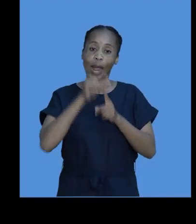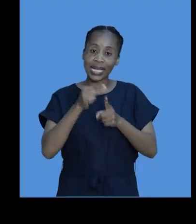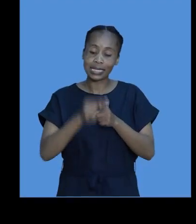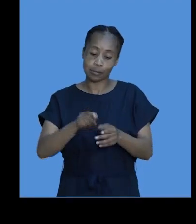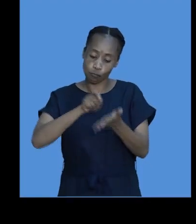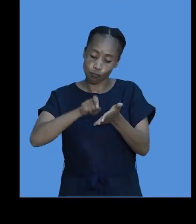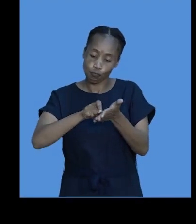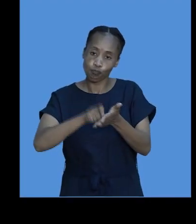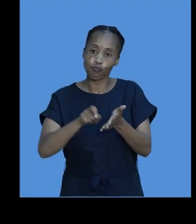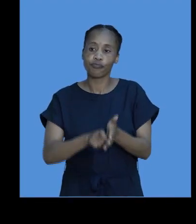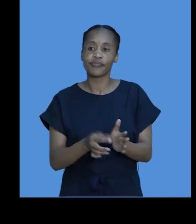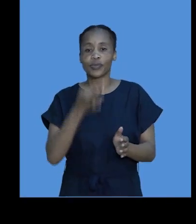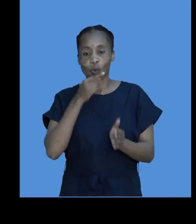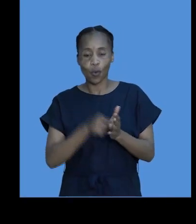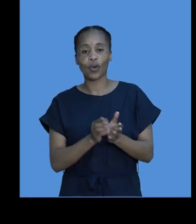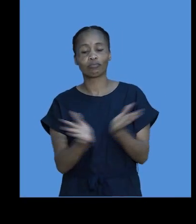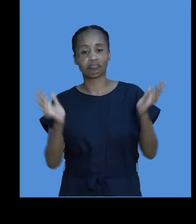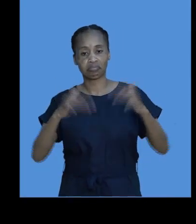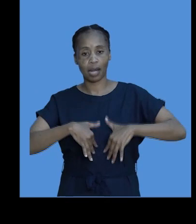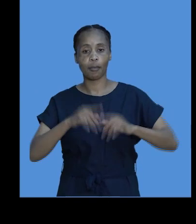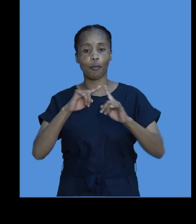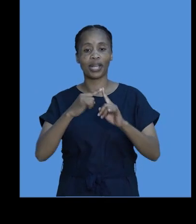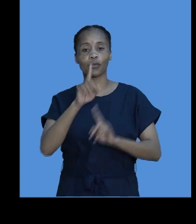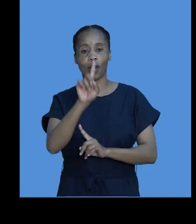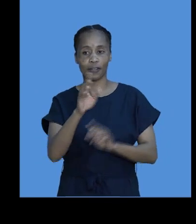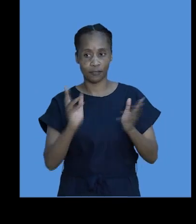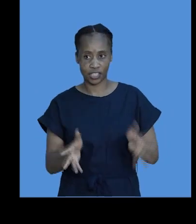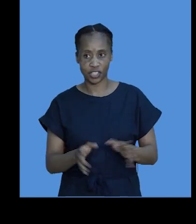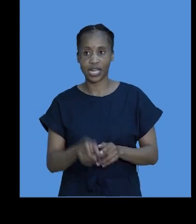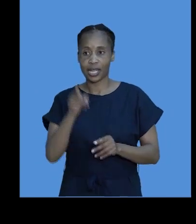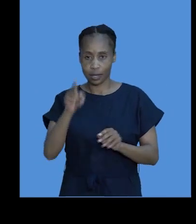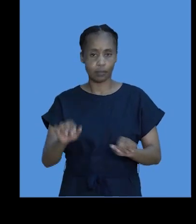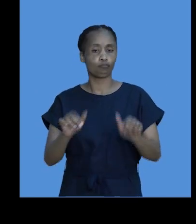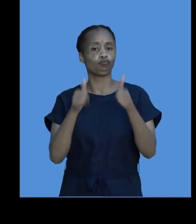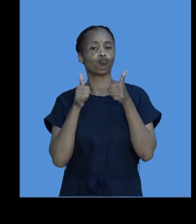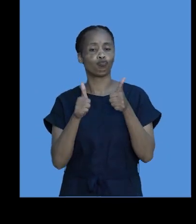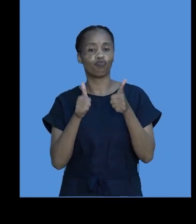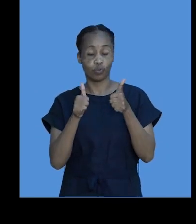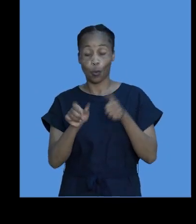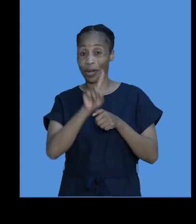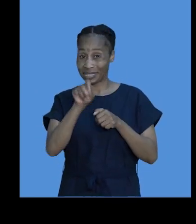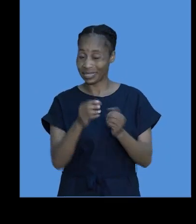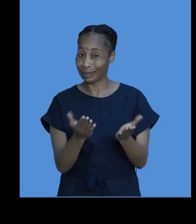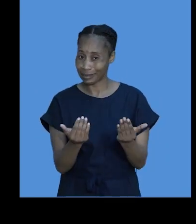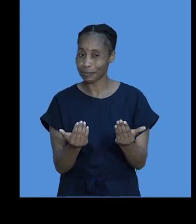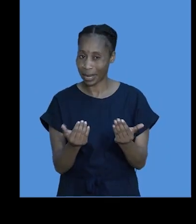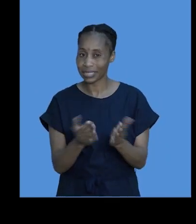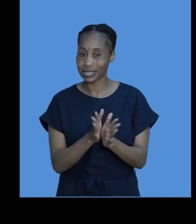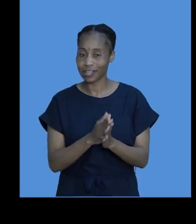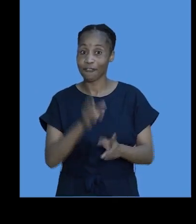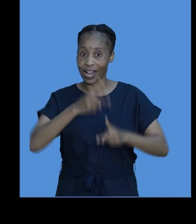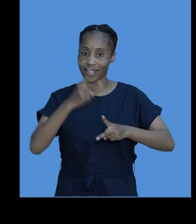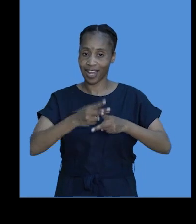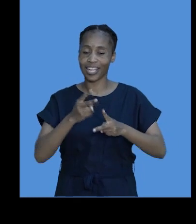and also by words. Be able to explain what is the shutdown point there. This is also a good